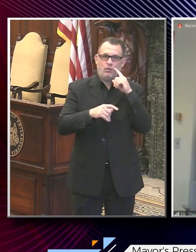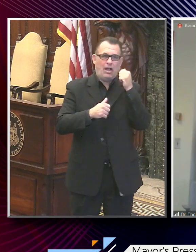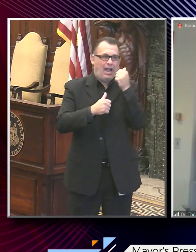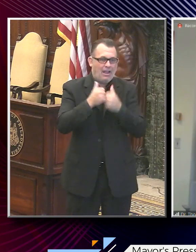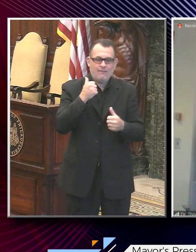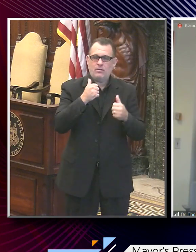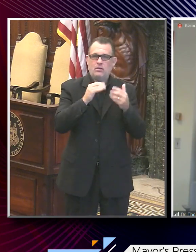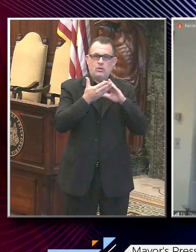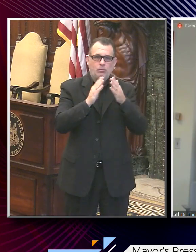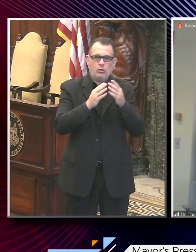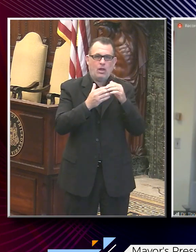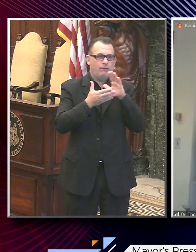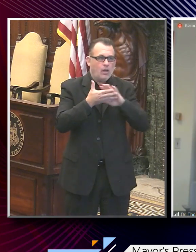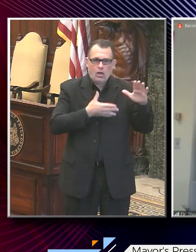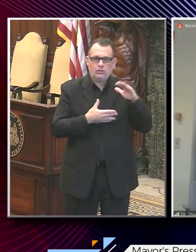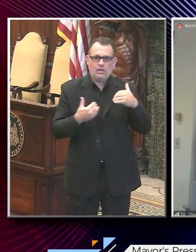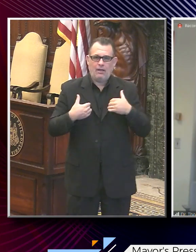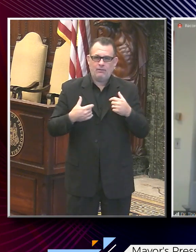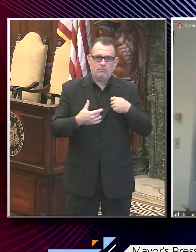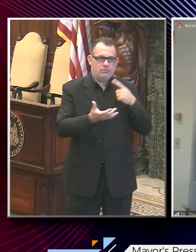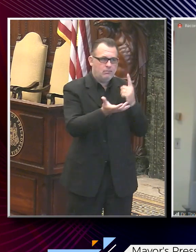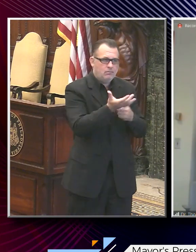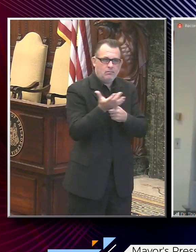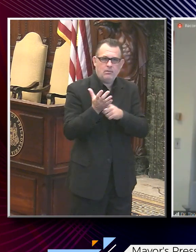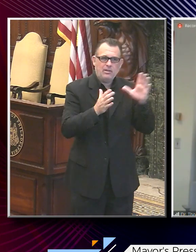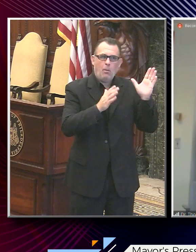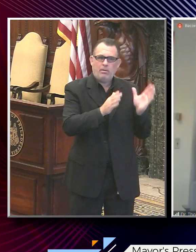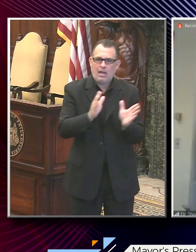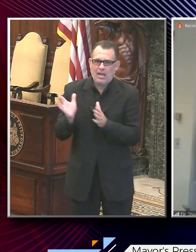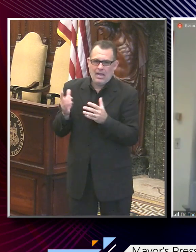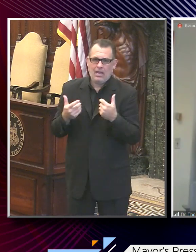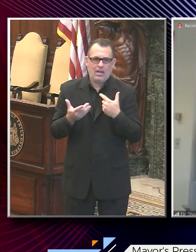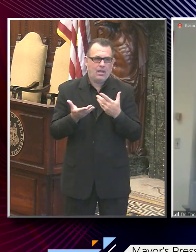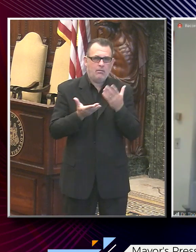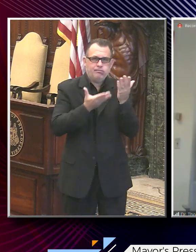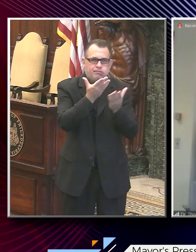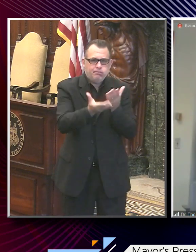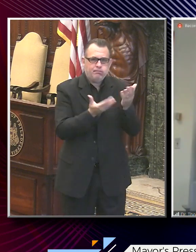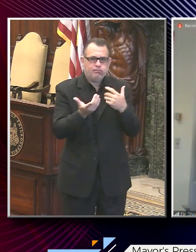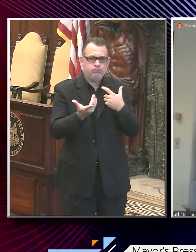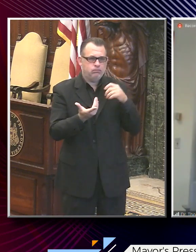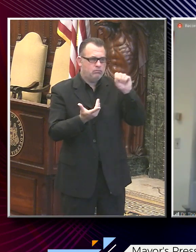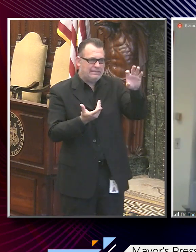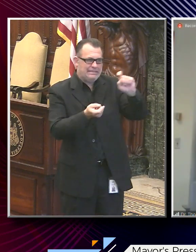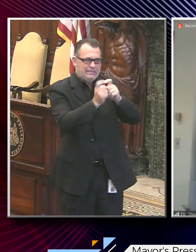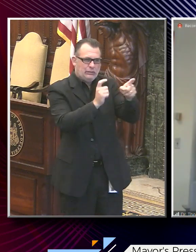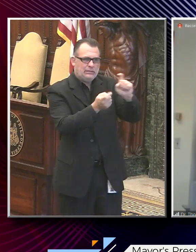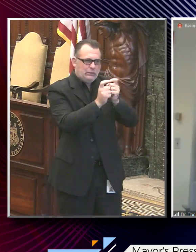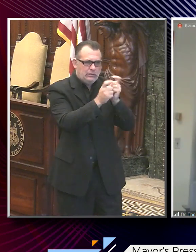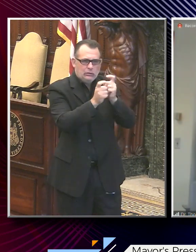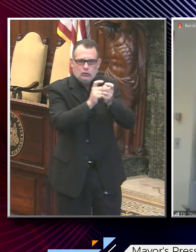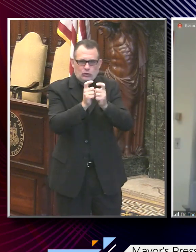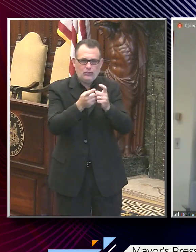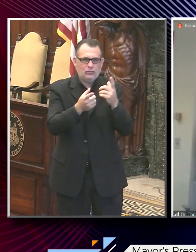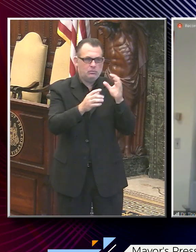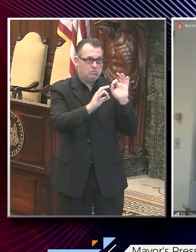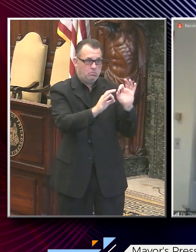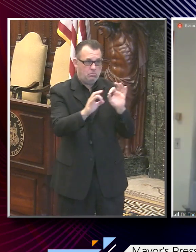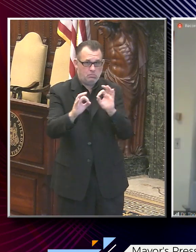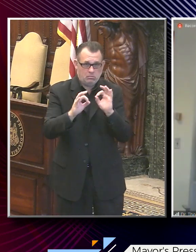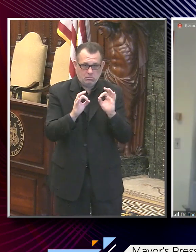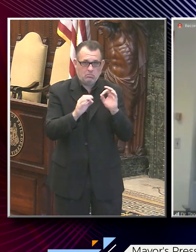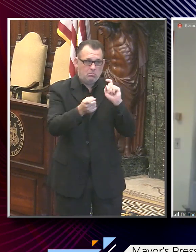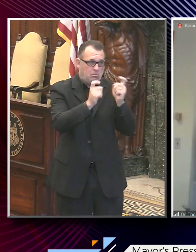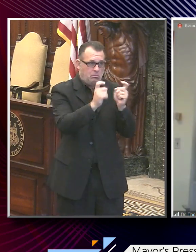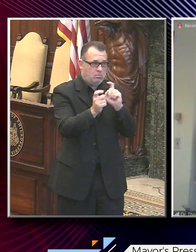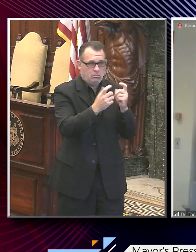submit plans to us. We reviewed those plans. We gave them changes that they needed to make in those plans and continue that conversation. We addressed